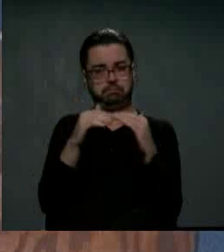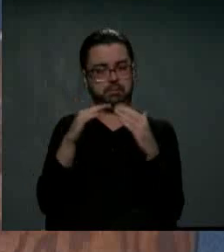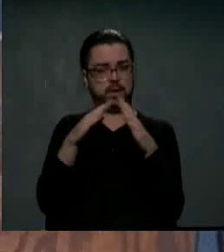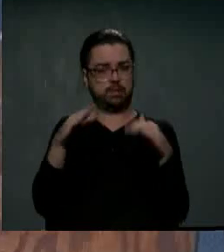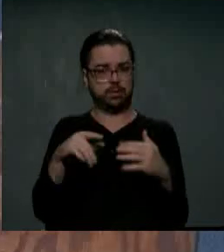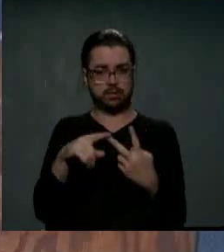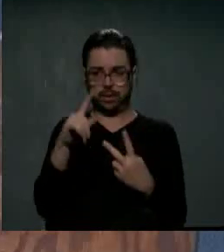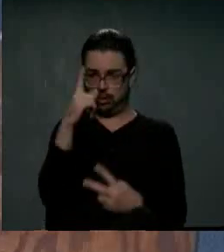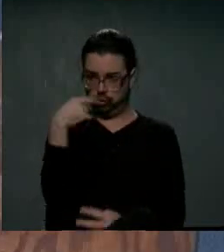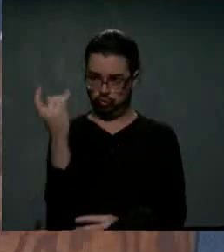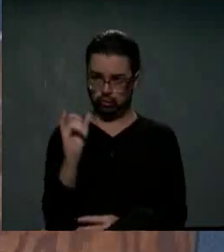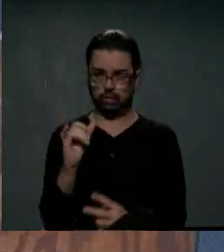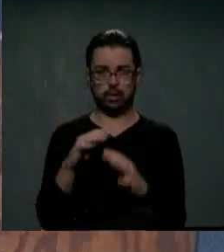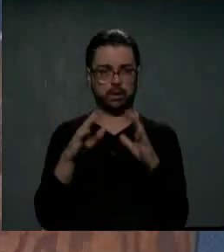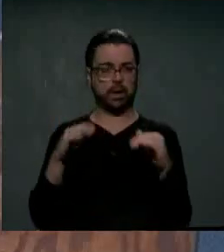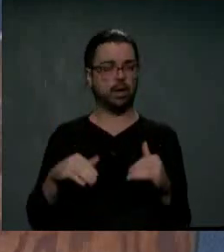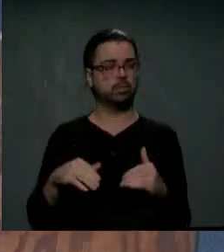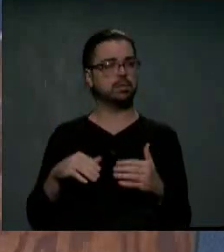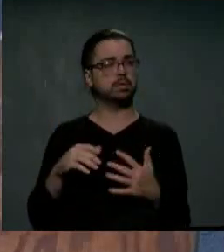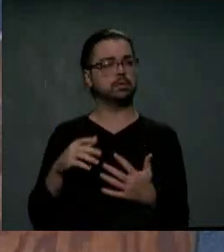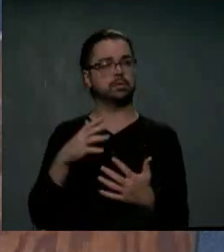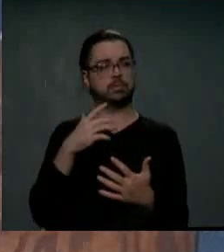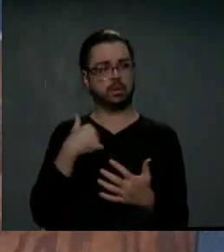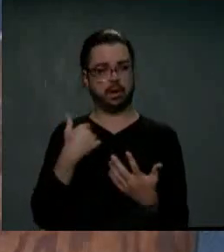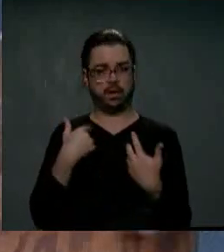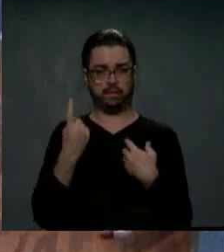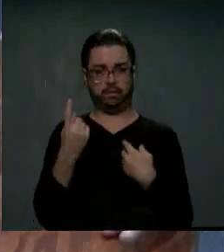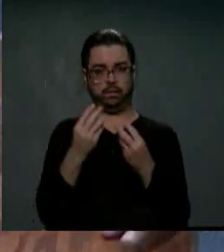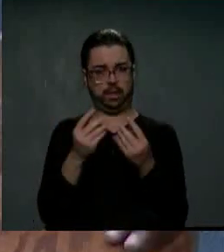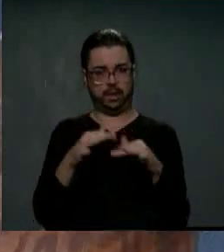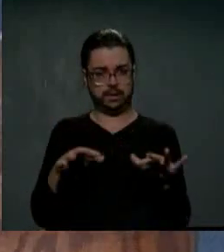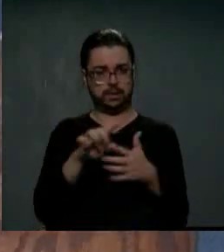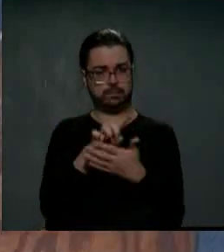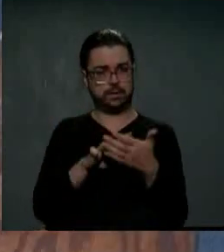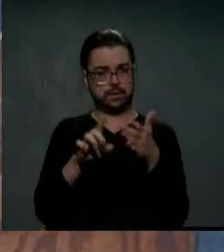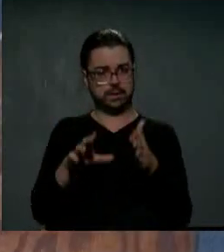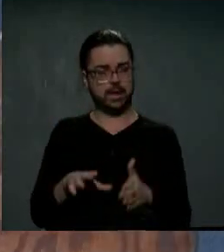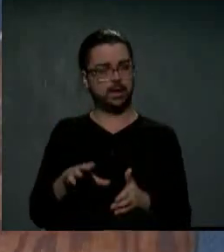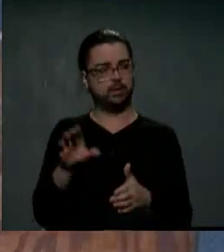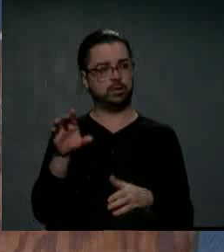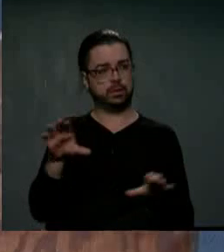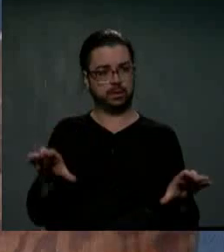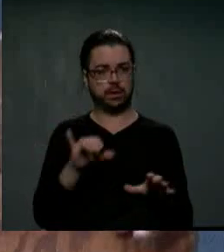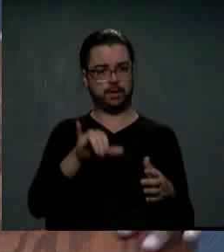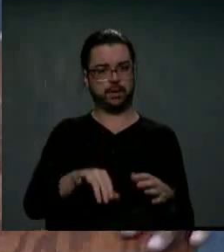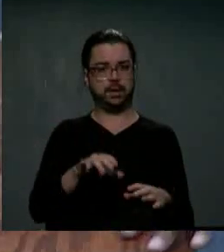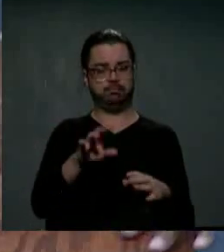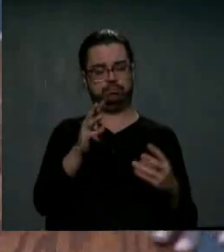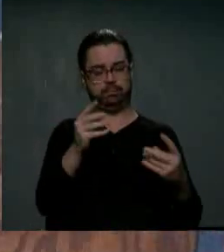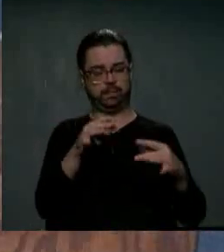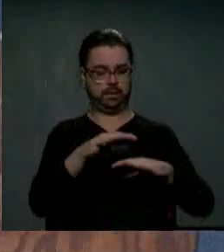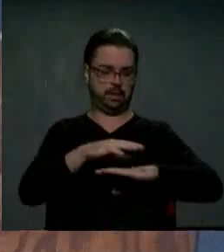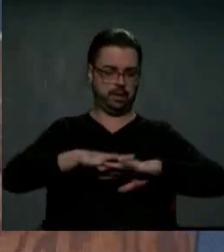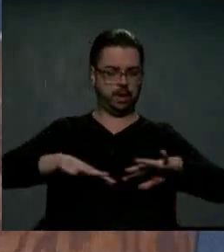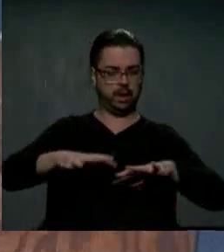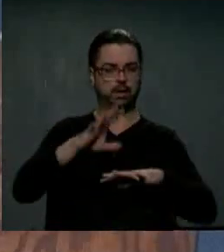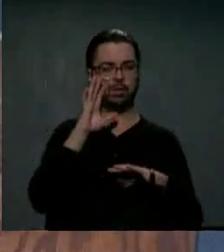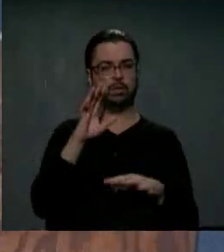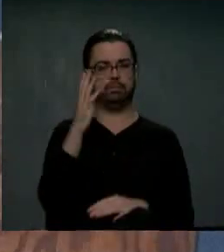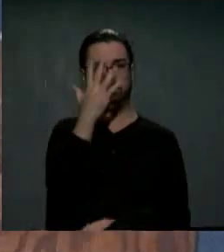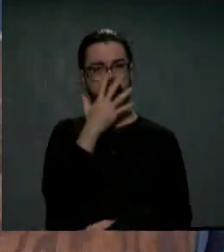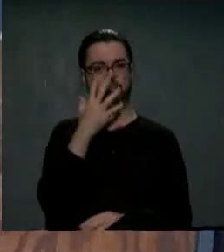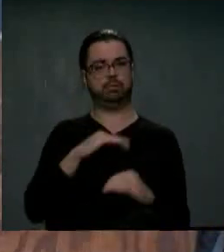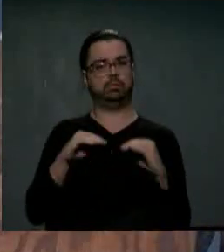look like houses thanks to Doris Wright. And I got a landscaper designer did that layout on the landscape, and they're going to look even